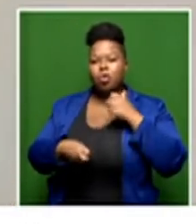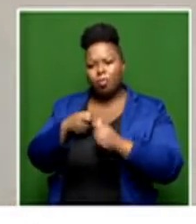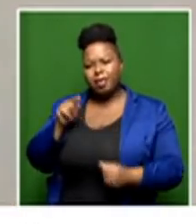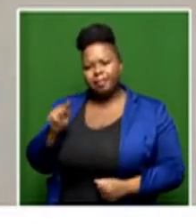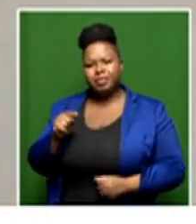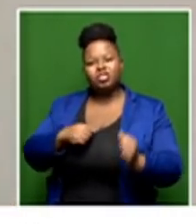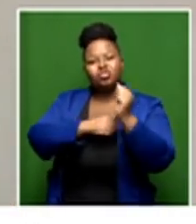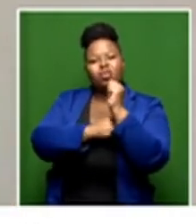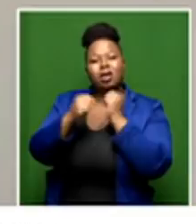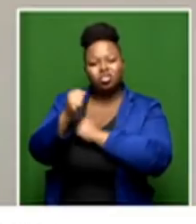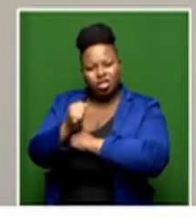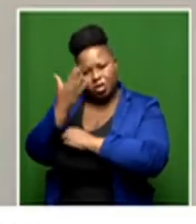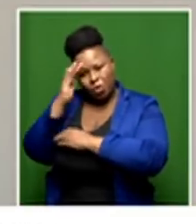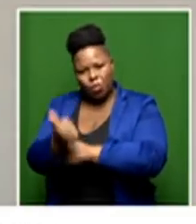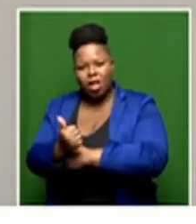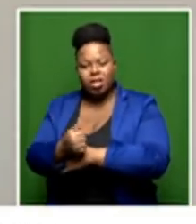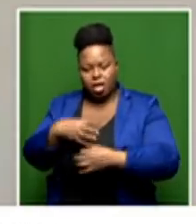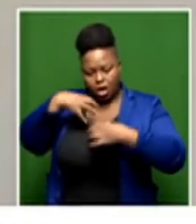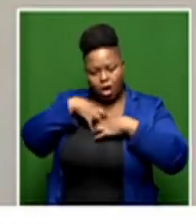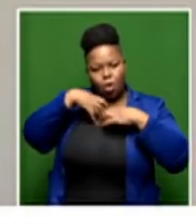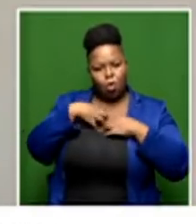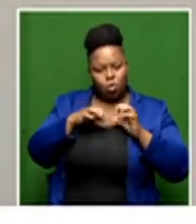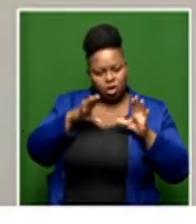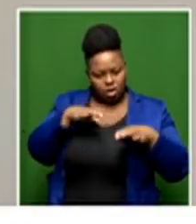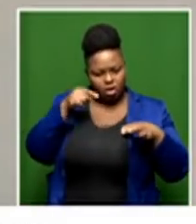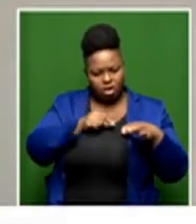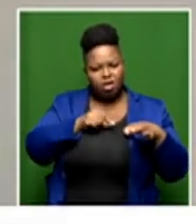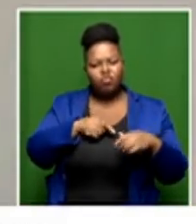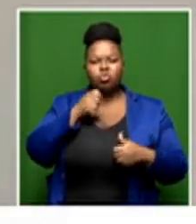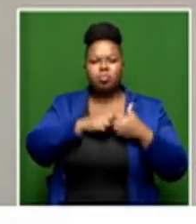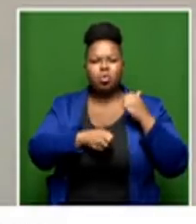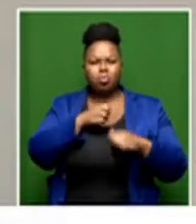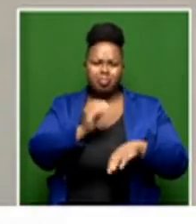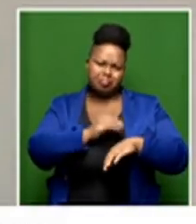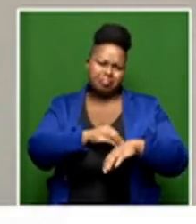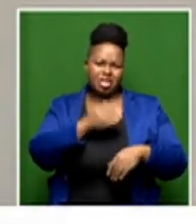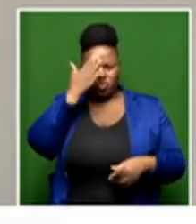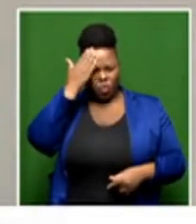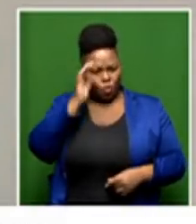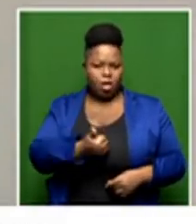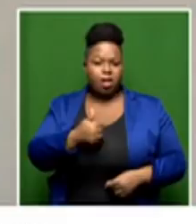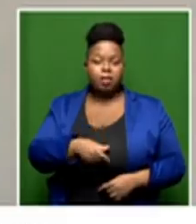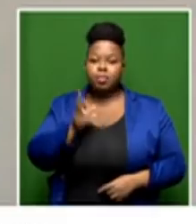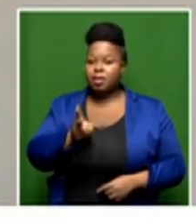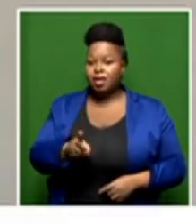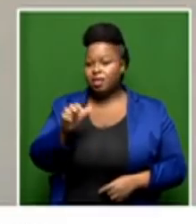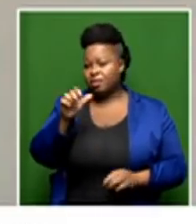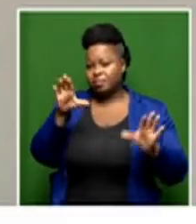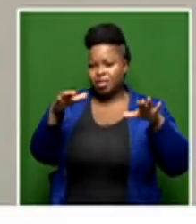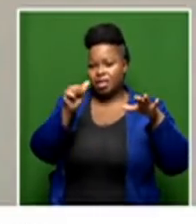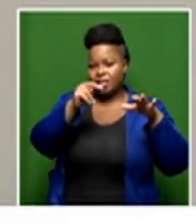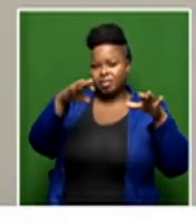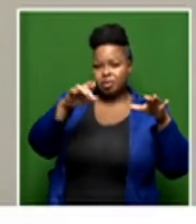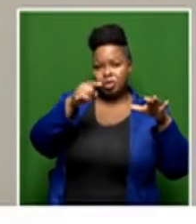structure, but also of their own agency. The ANC also need to realize, Sakina, that the